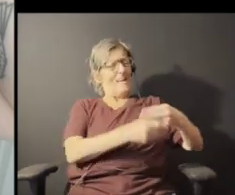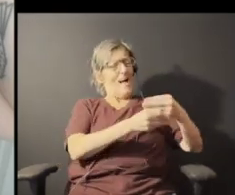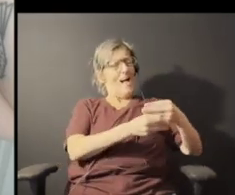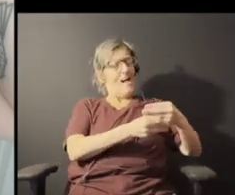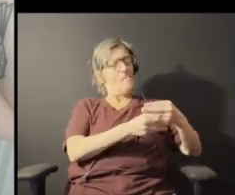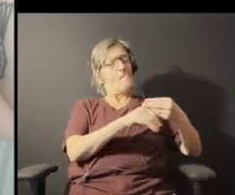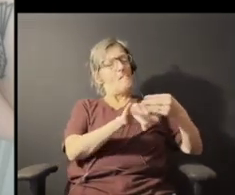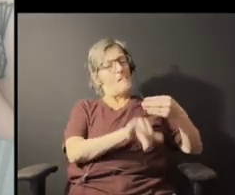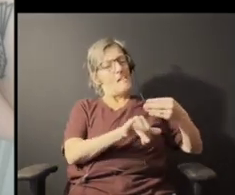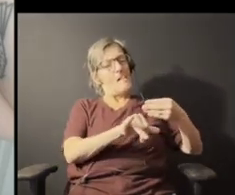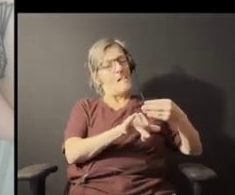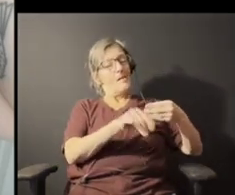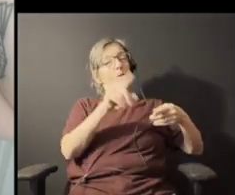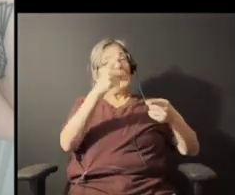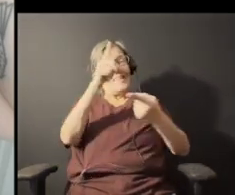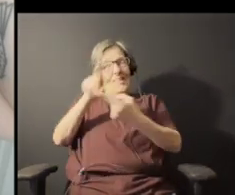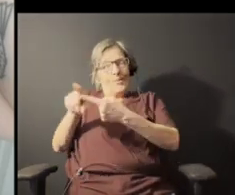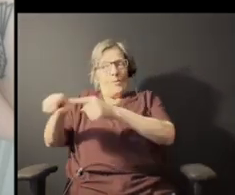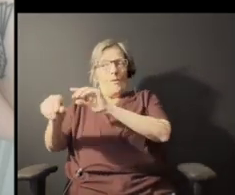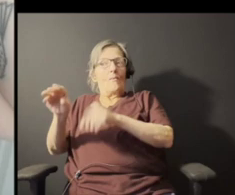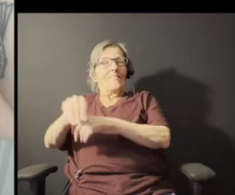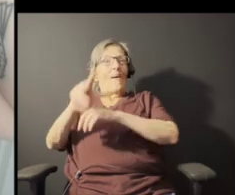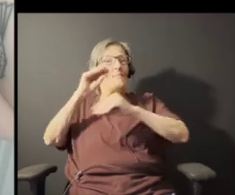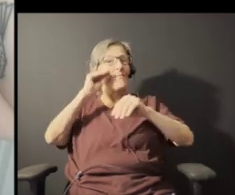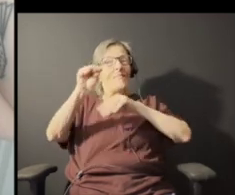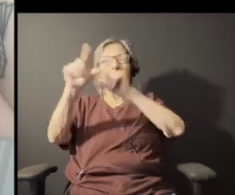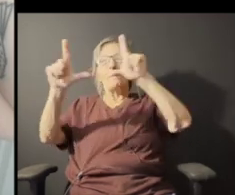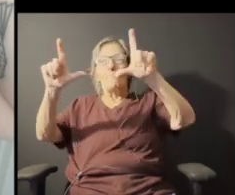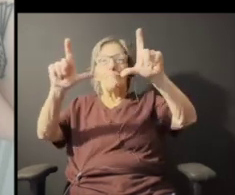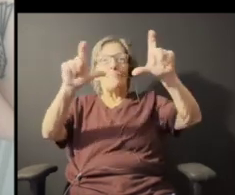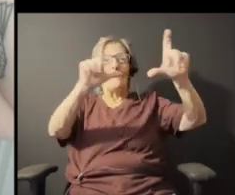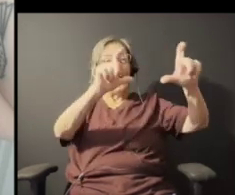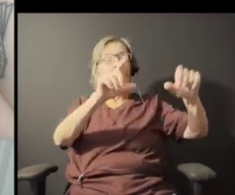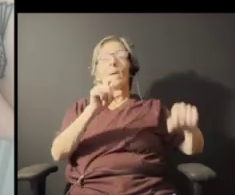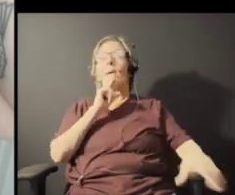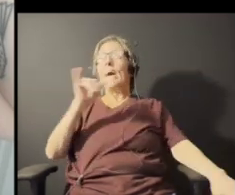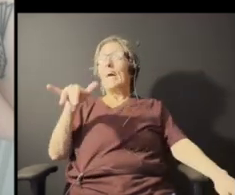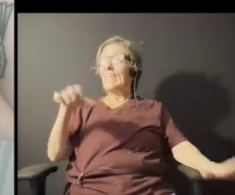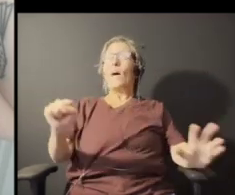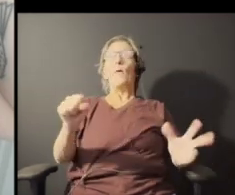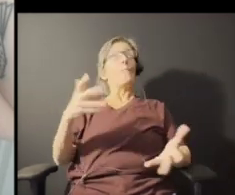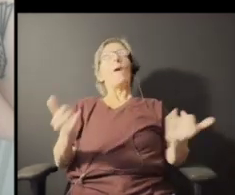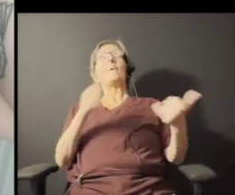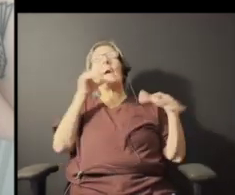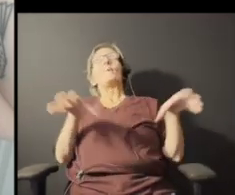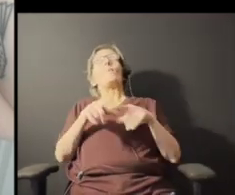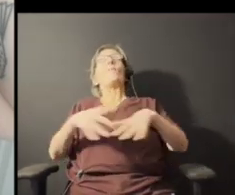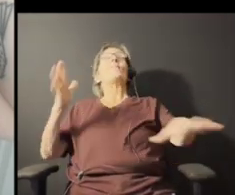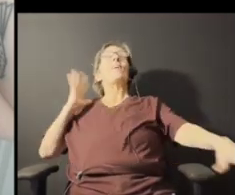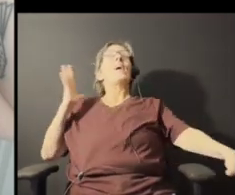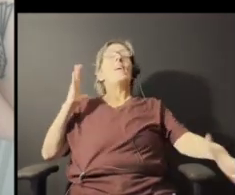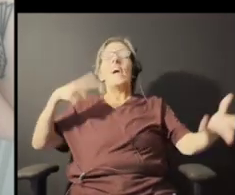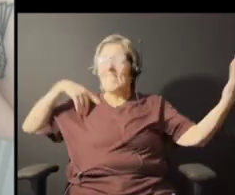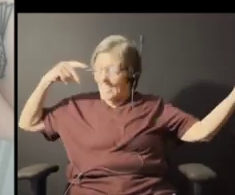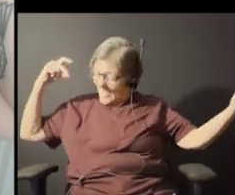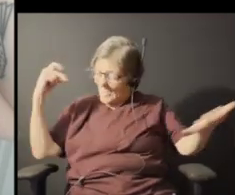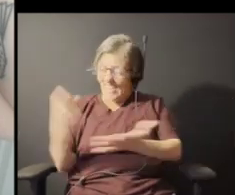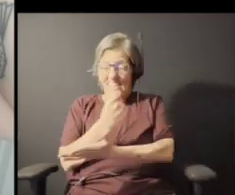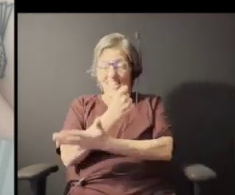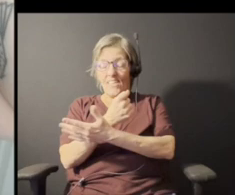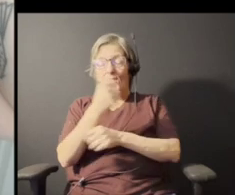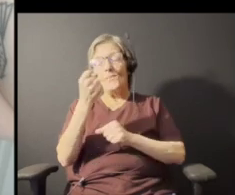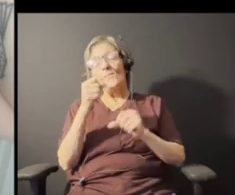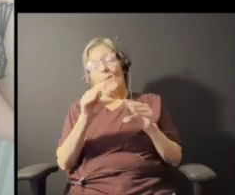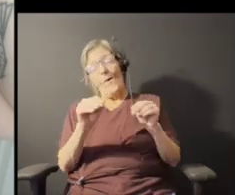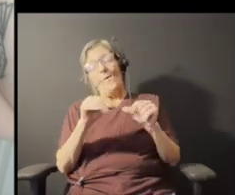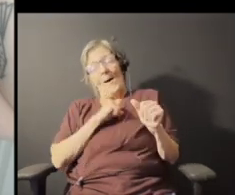these things into this. And it just was like, this kind of like, oh yeah, why wasn't I doing this sooner? And